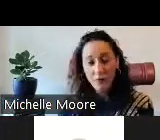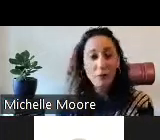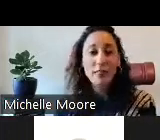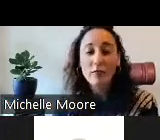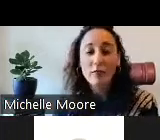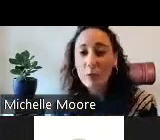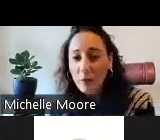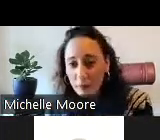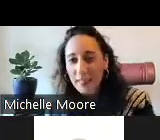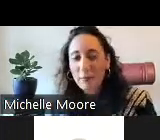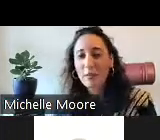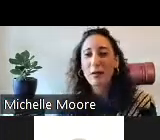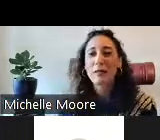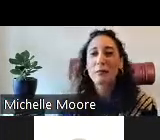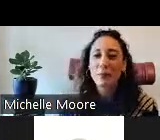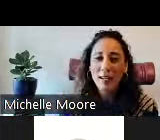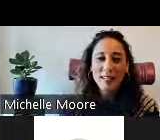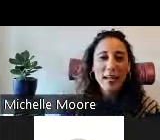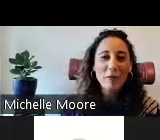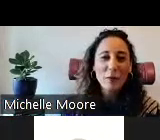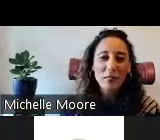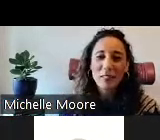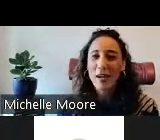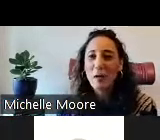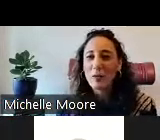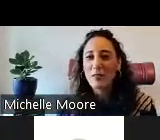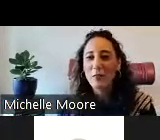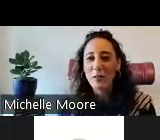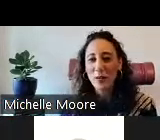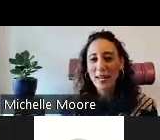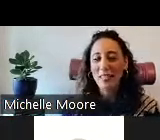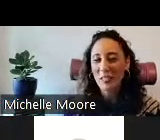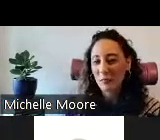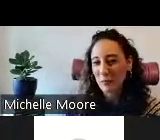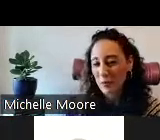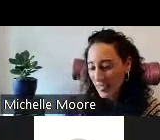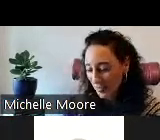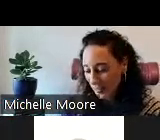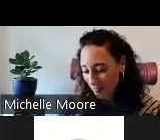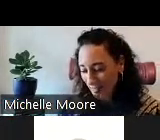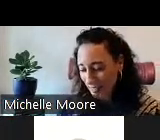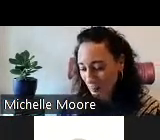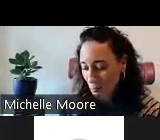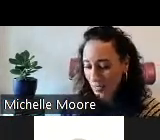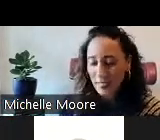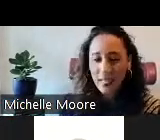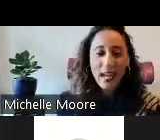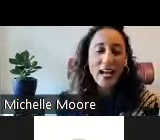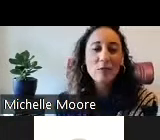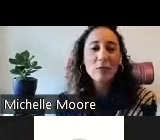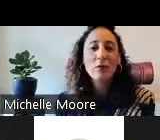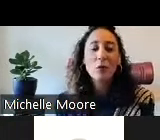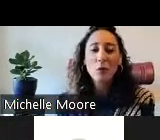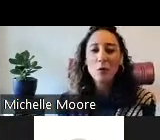And if I was in the room physically with you, I'd be smiling at everybody. So I hope you can feel my energy through the screen this morning.